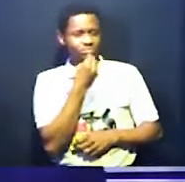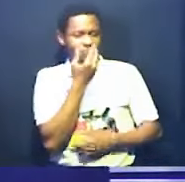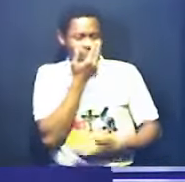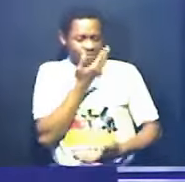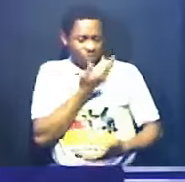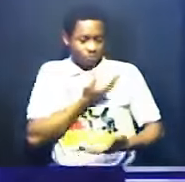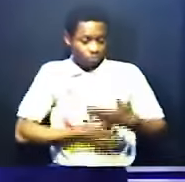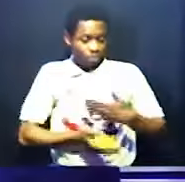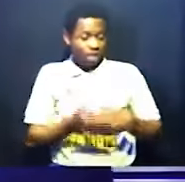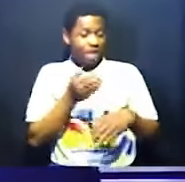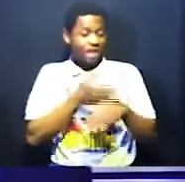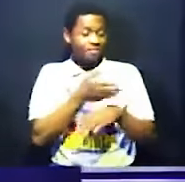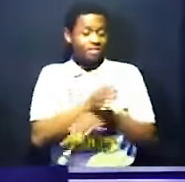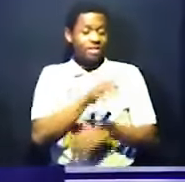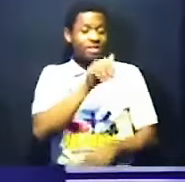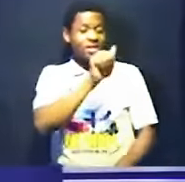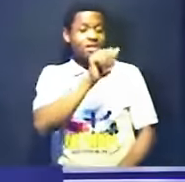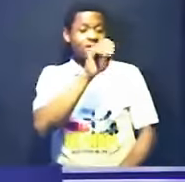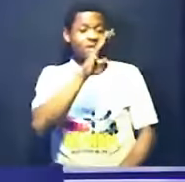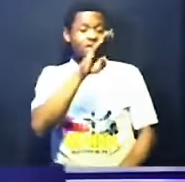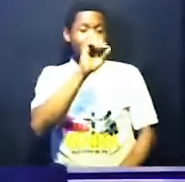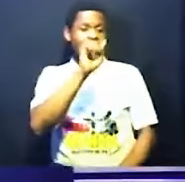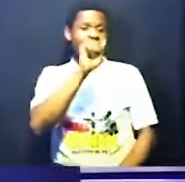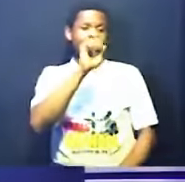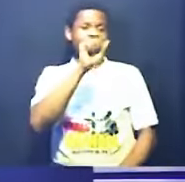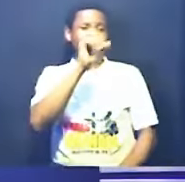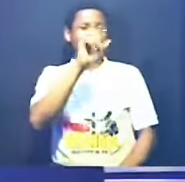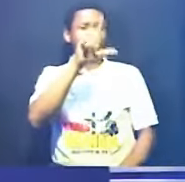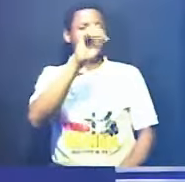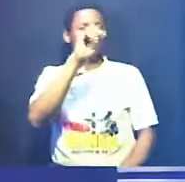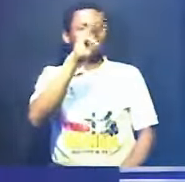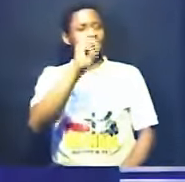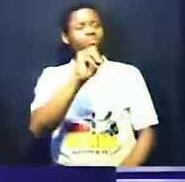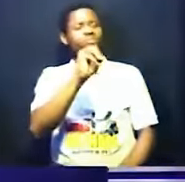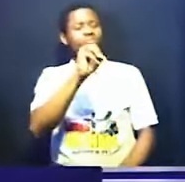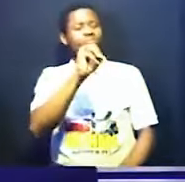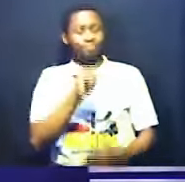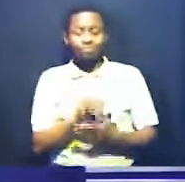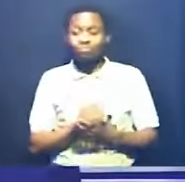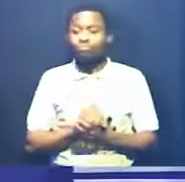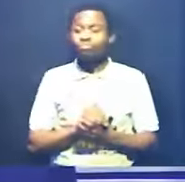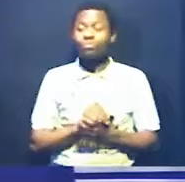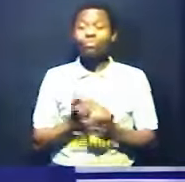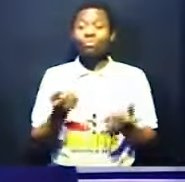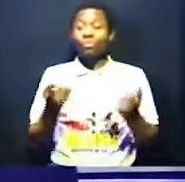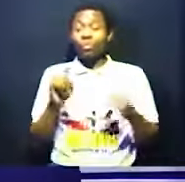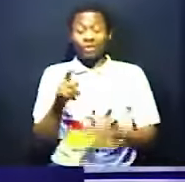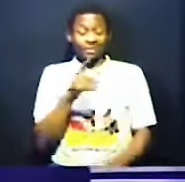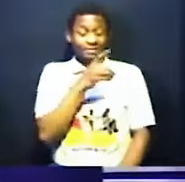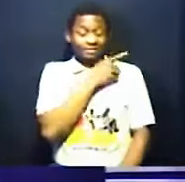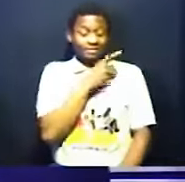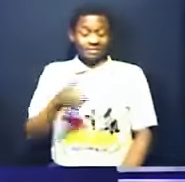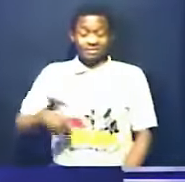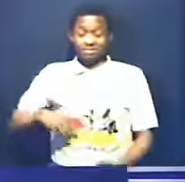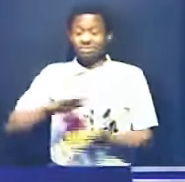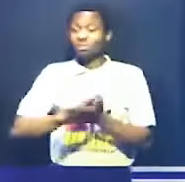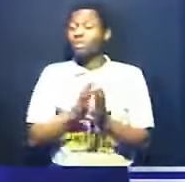Absalom echiri. Yes. So when King David was aged, he was very